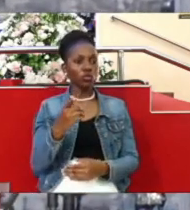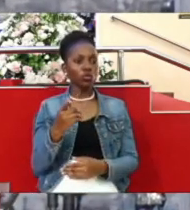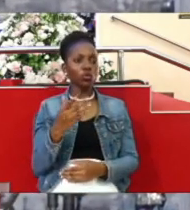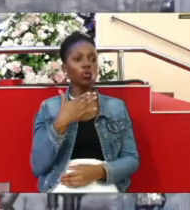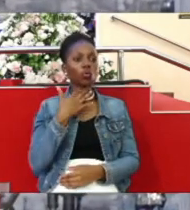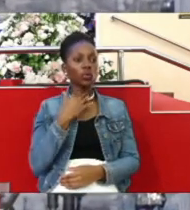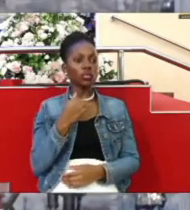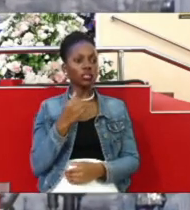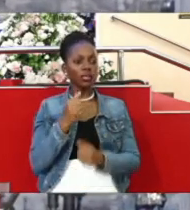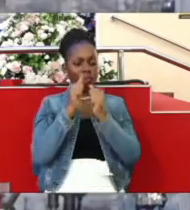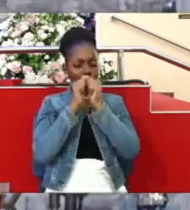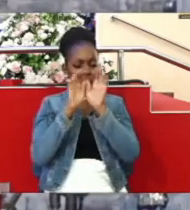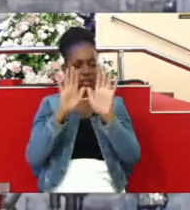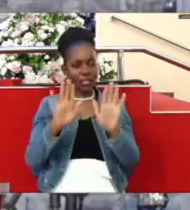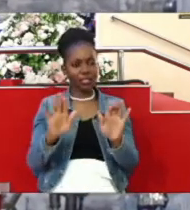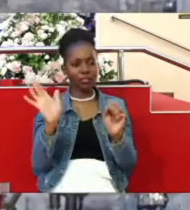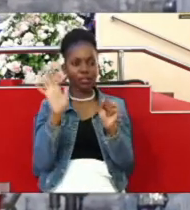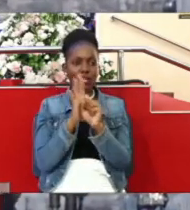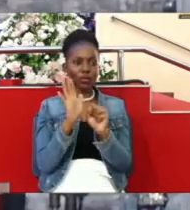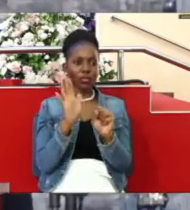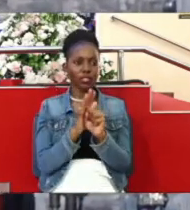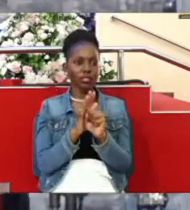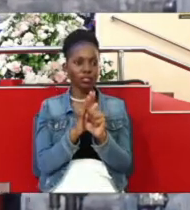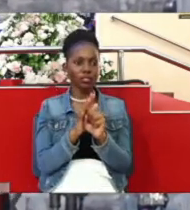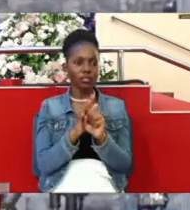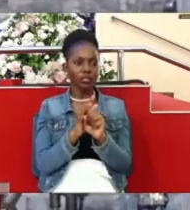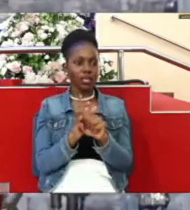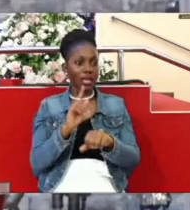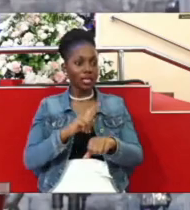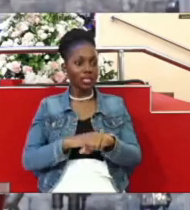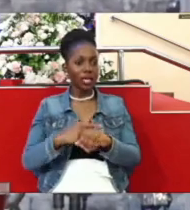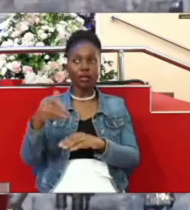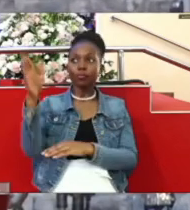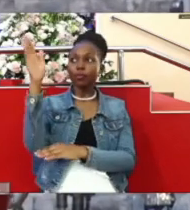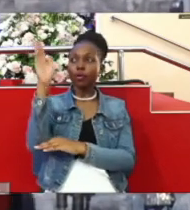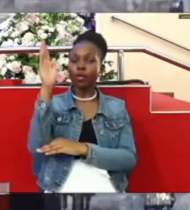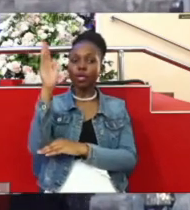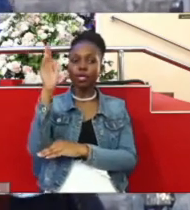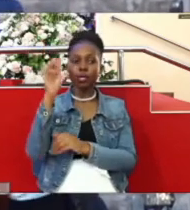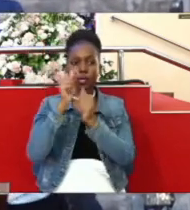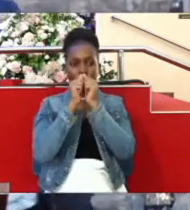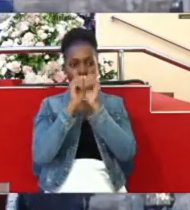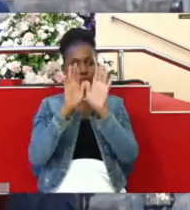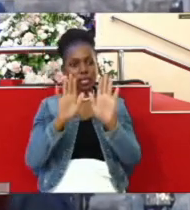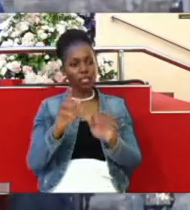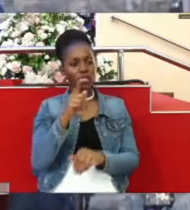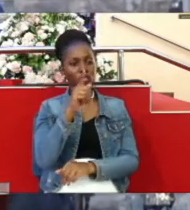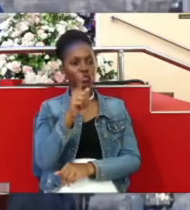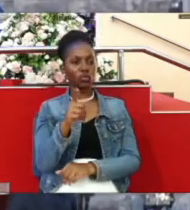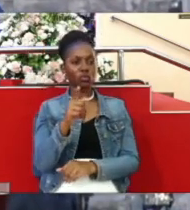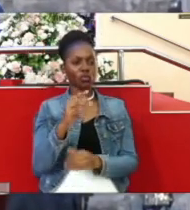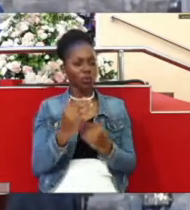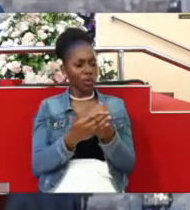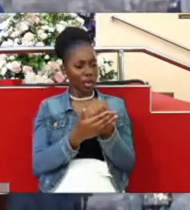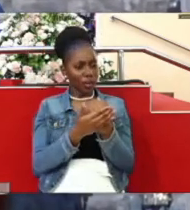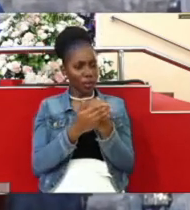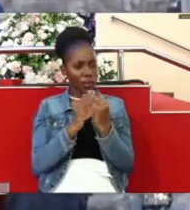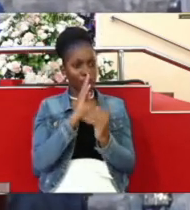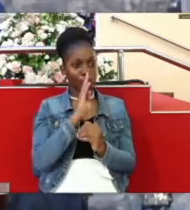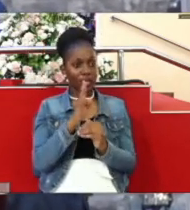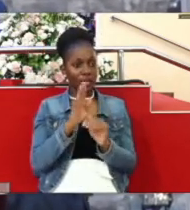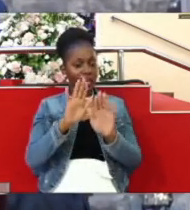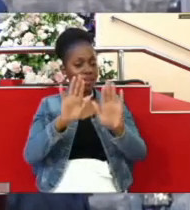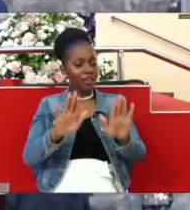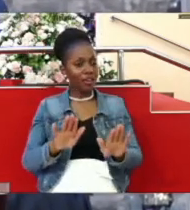Mungu akishakupea utele, take great care. Ukajichunge na uwe mwangalifu sana. That your life is now comfortable.